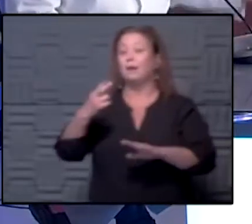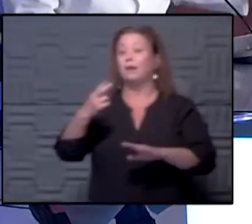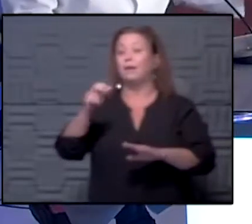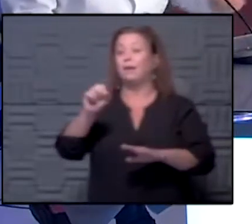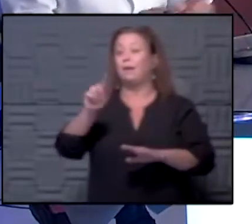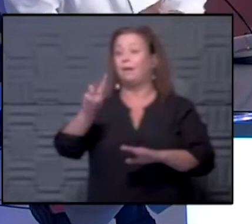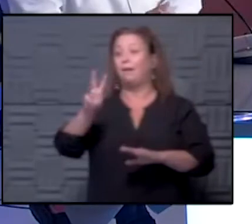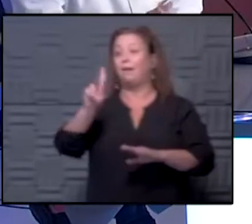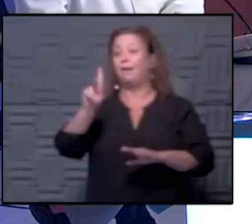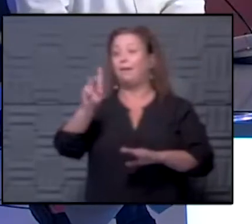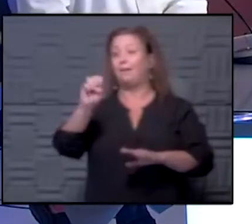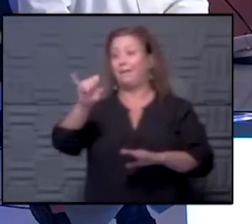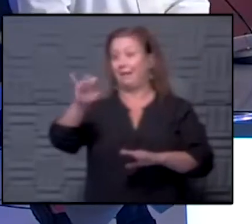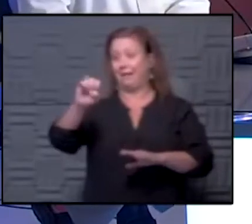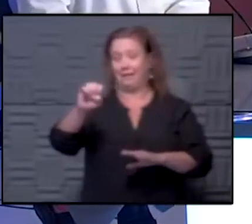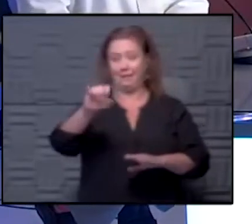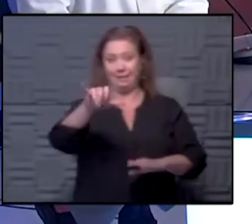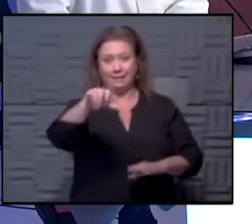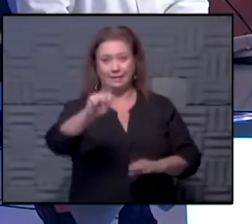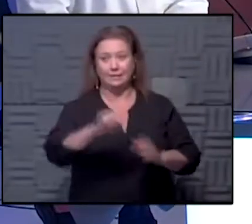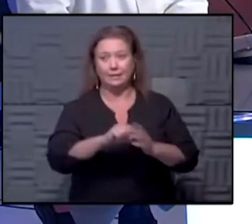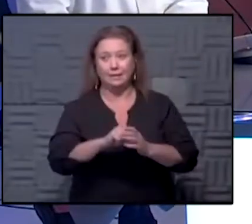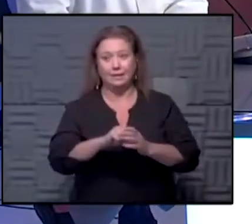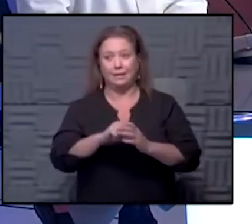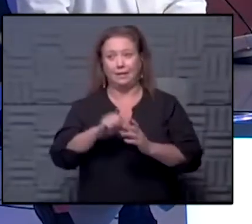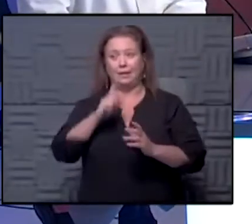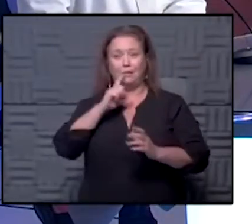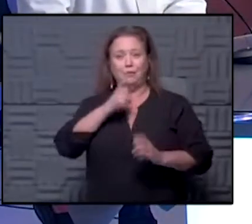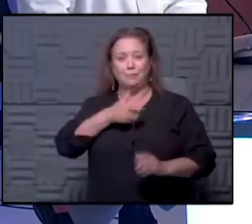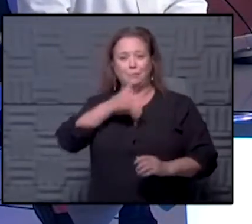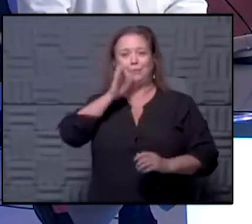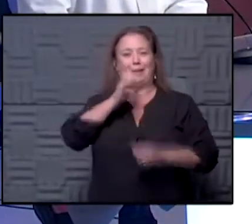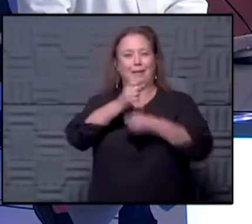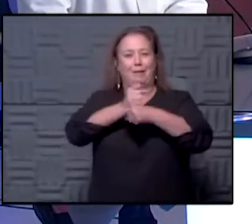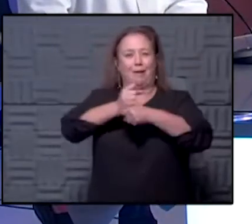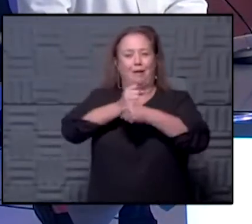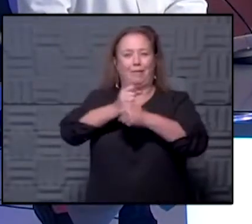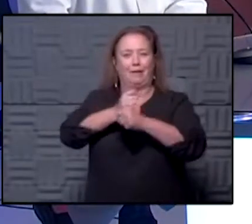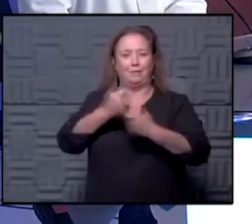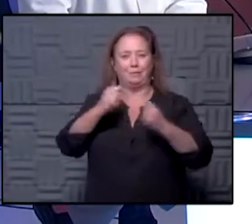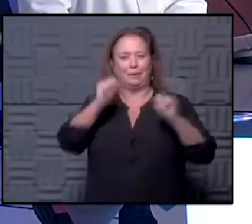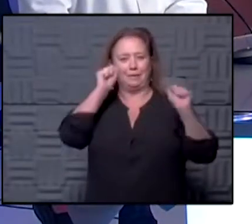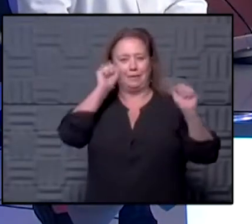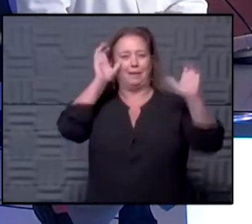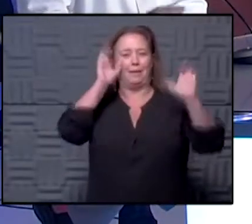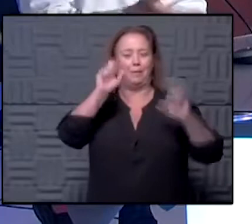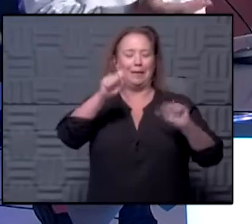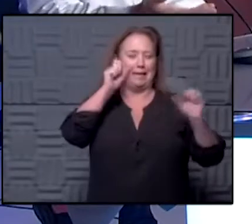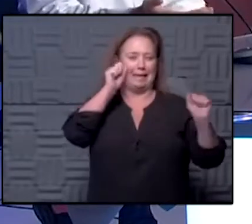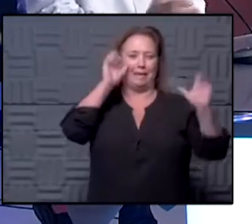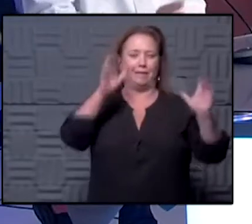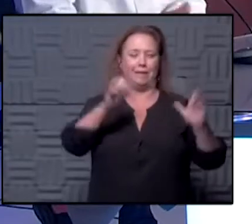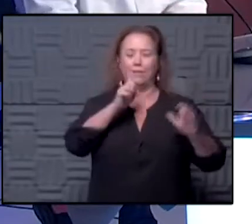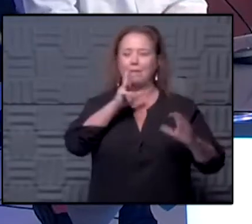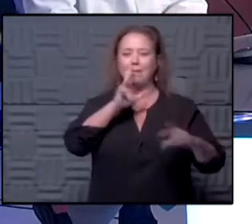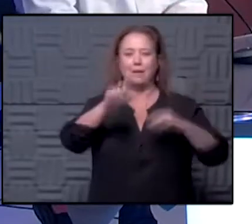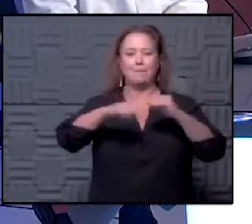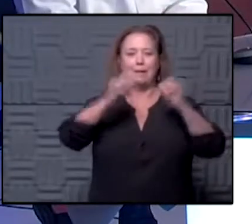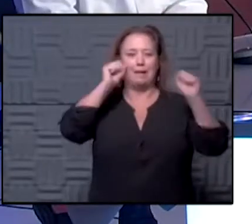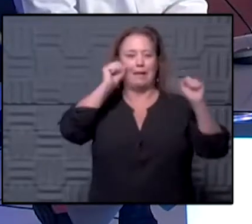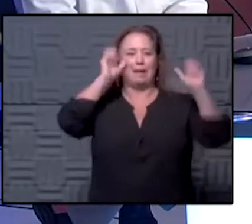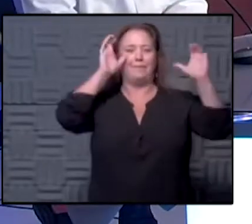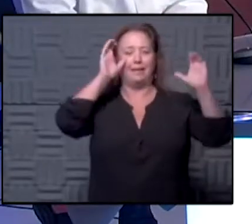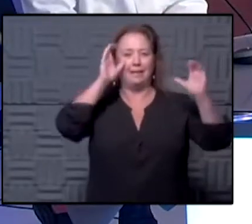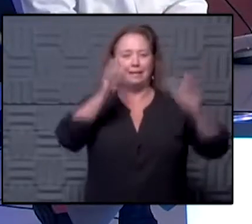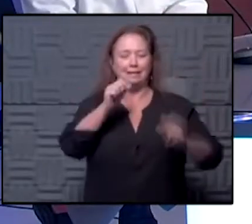Hawkeye. Yes. How's it going? I caught you in a drink of coffee. Yeah, I'm trying to stay awake, brother. we need our caffeine. We didn't really talk about caffeine. We didn't